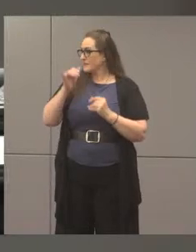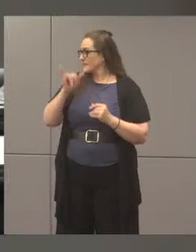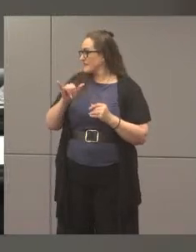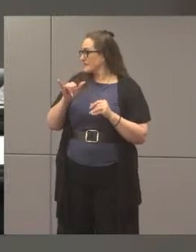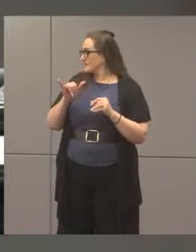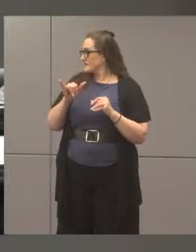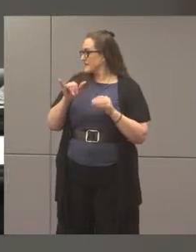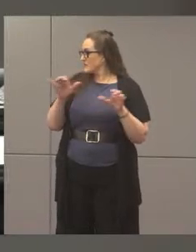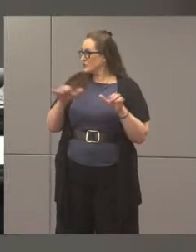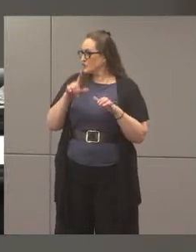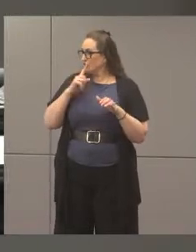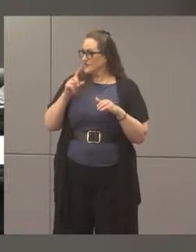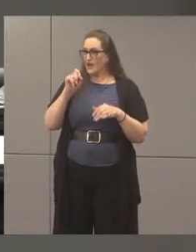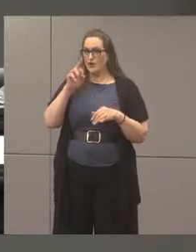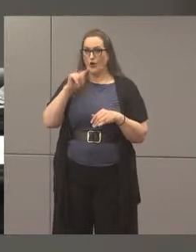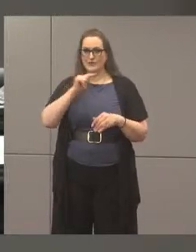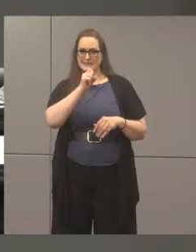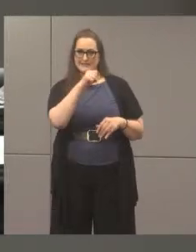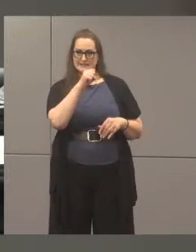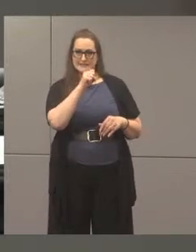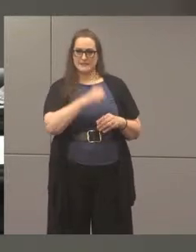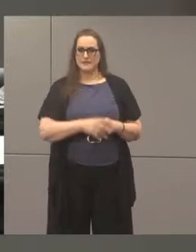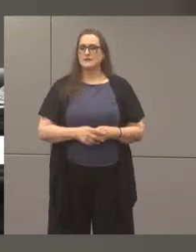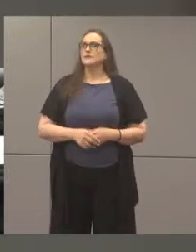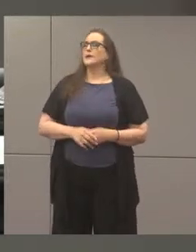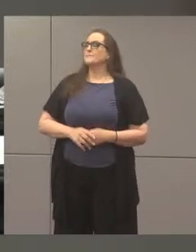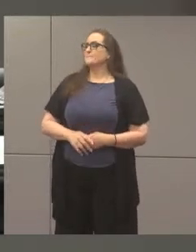Art? Yes. Okay.